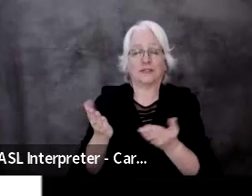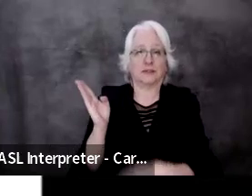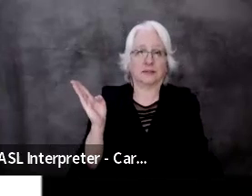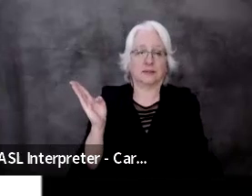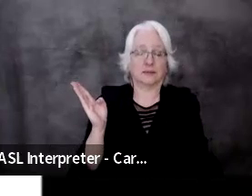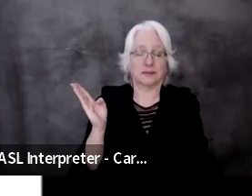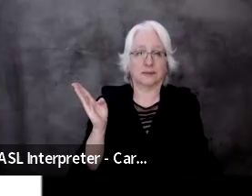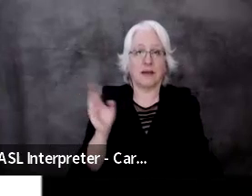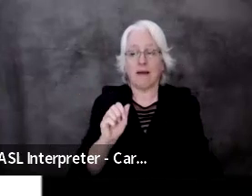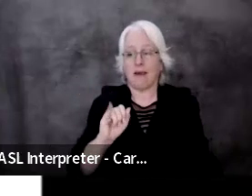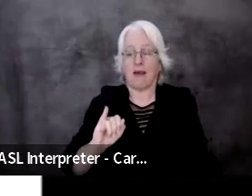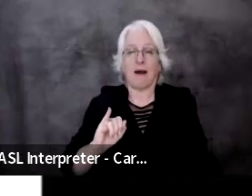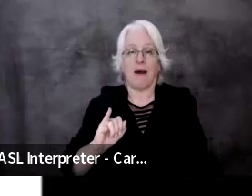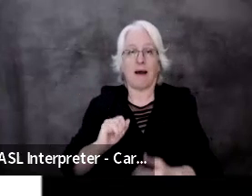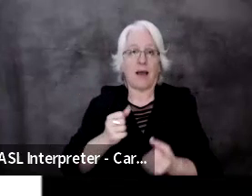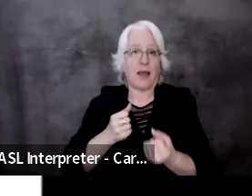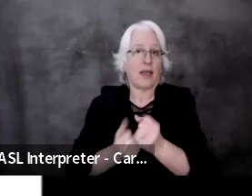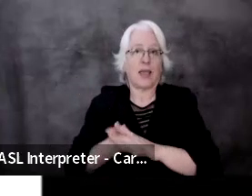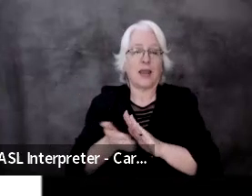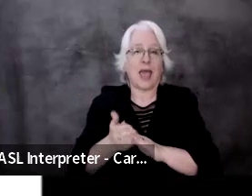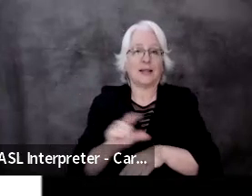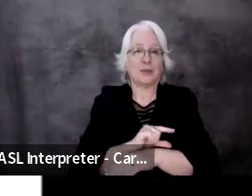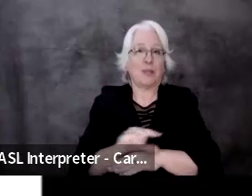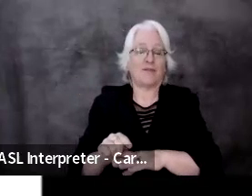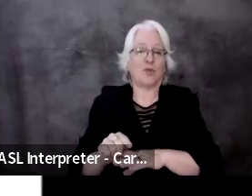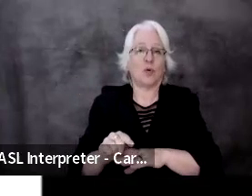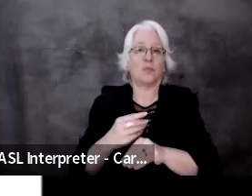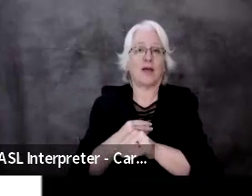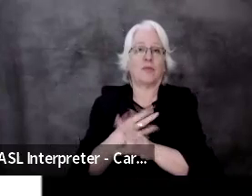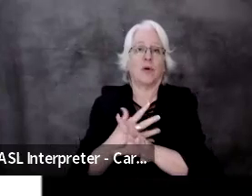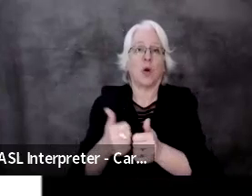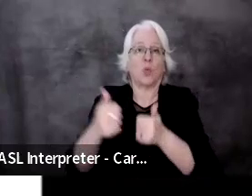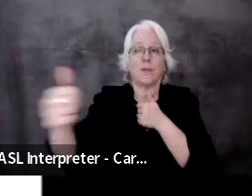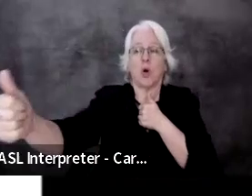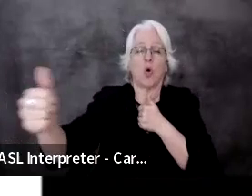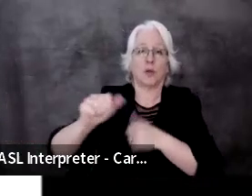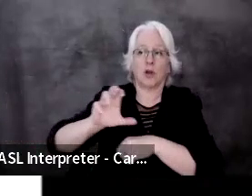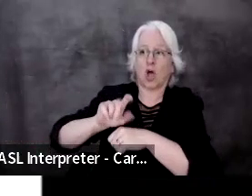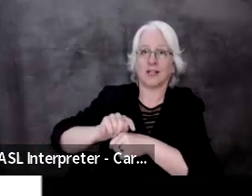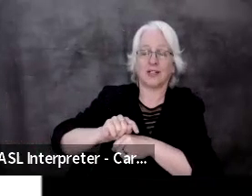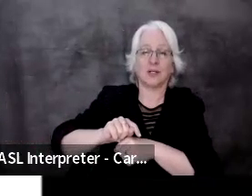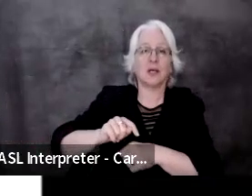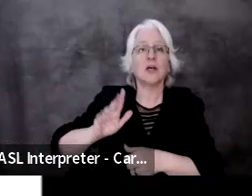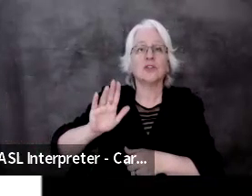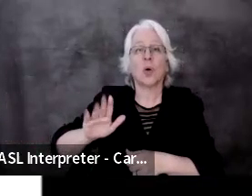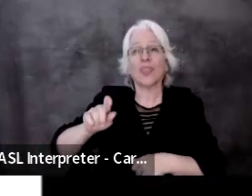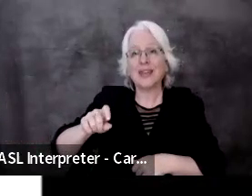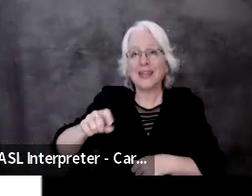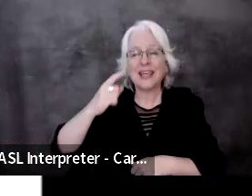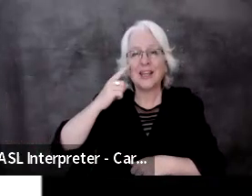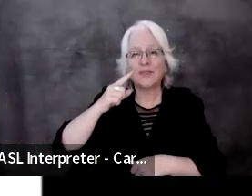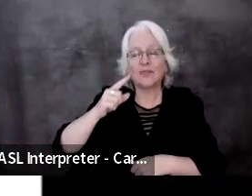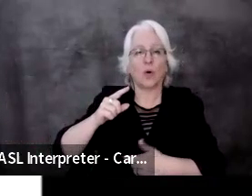AI enhanced telehealth platforms provide remote consultation, reducing the need for logistic,